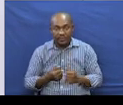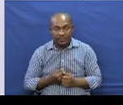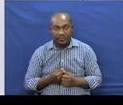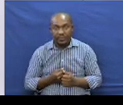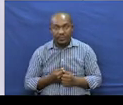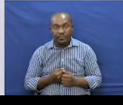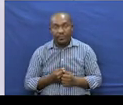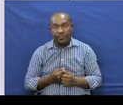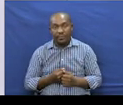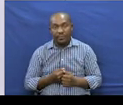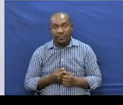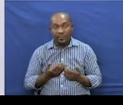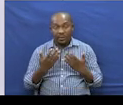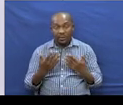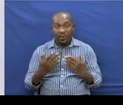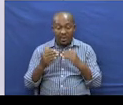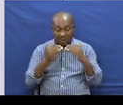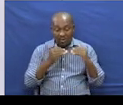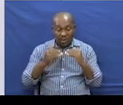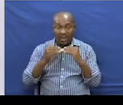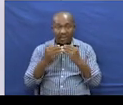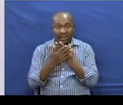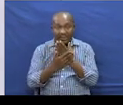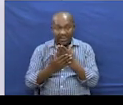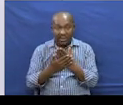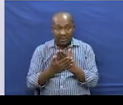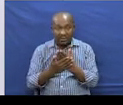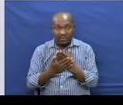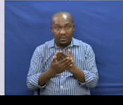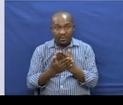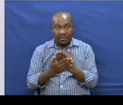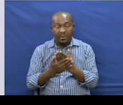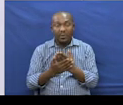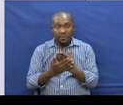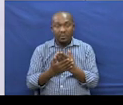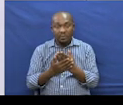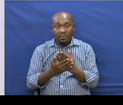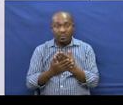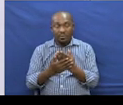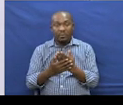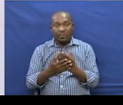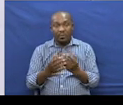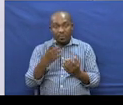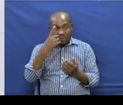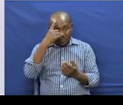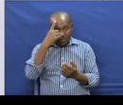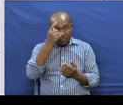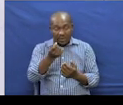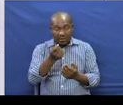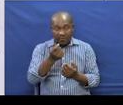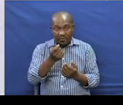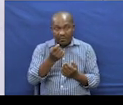case, a democratic state assumes the involvement of citizens. In a state